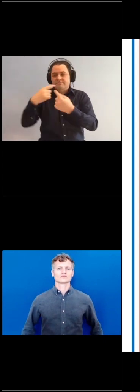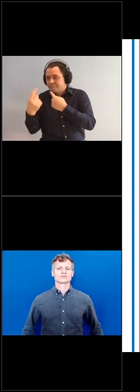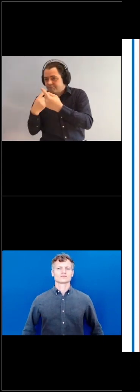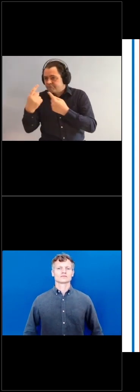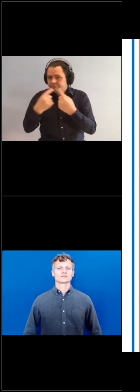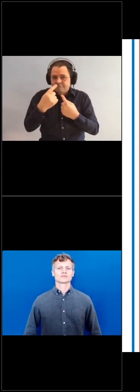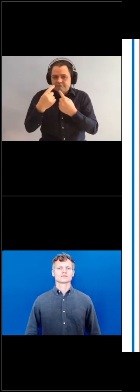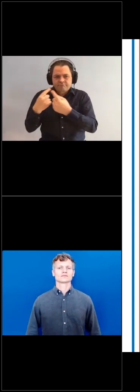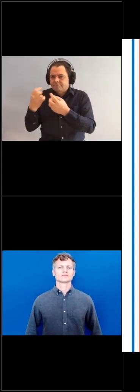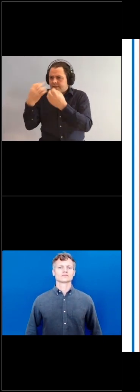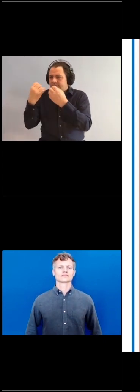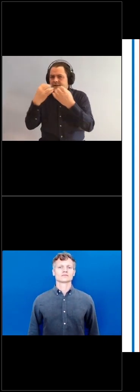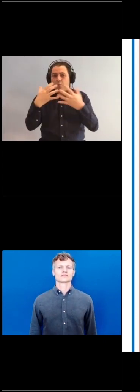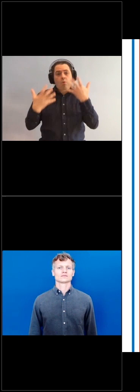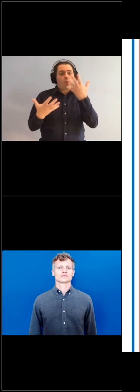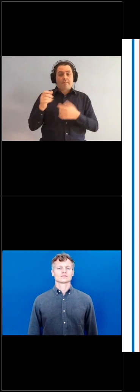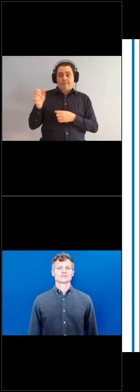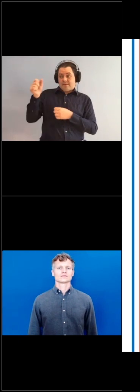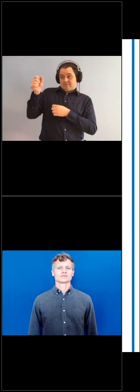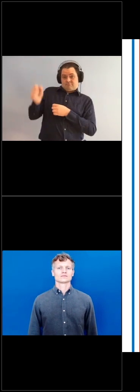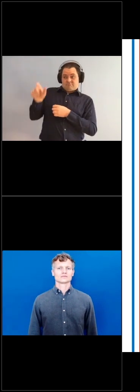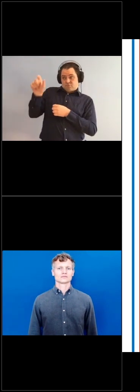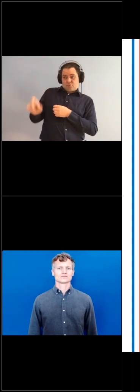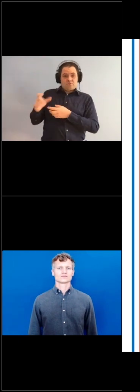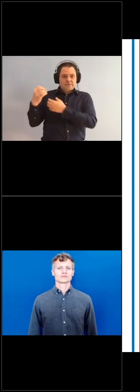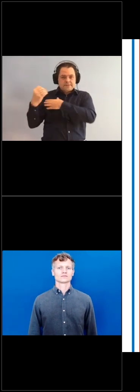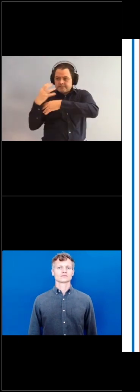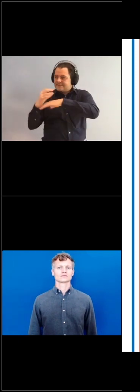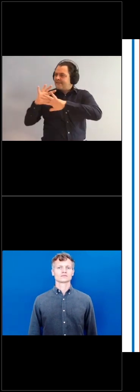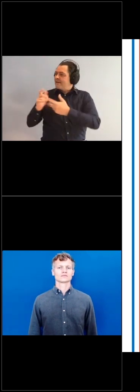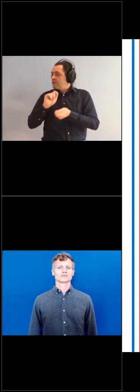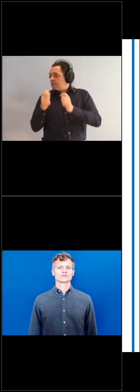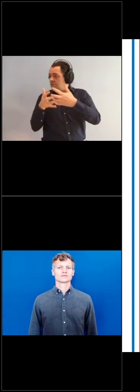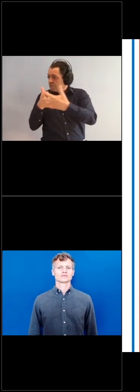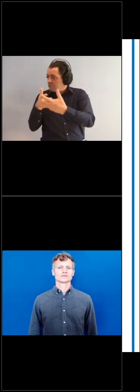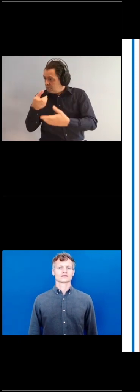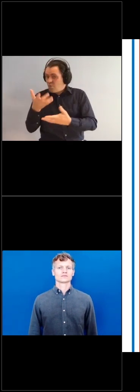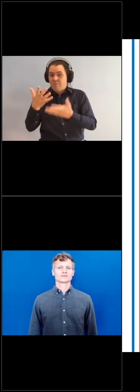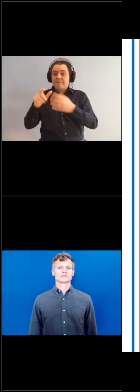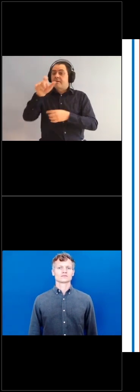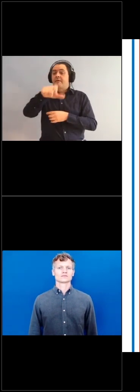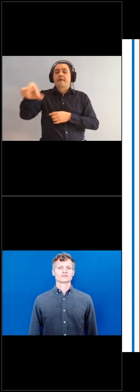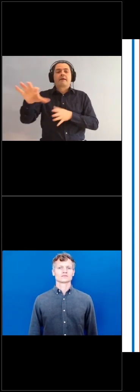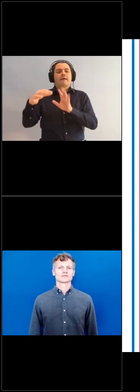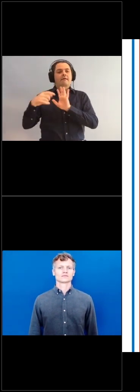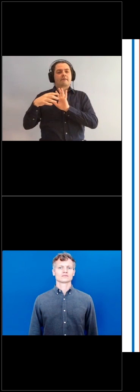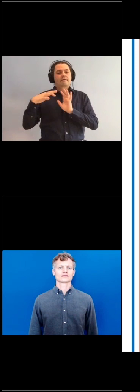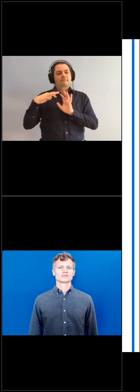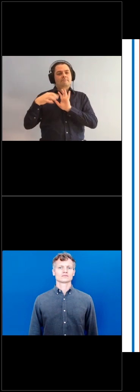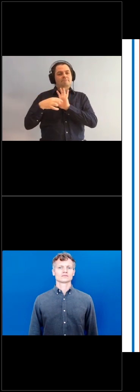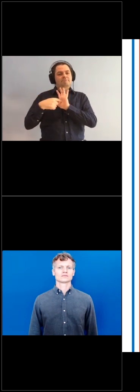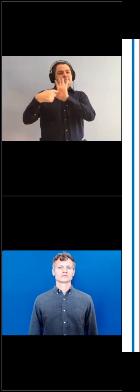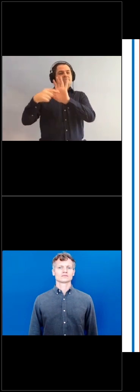or towards local stakeholders. Now, I want to give back the floor a few minutes to Paul to